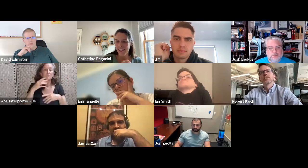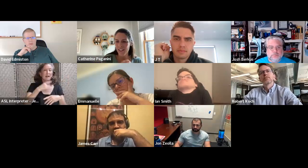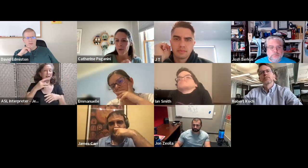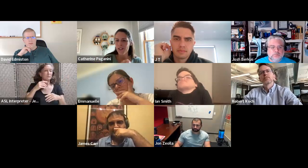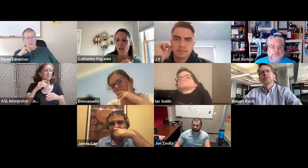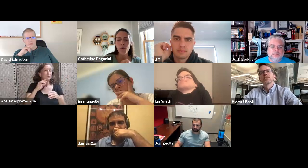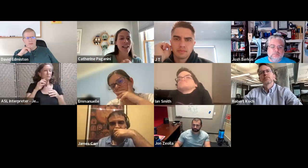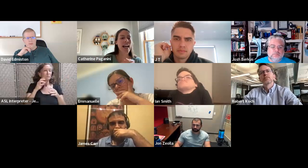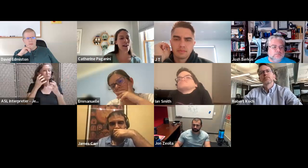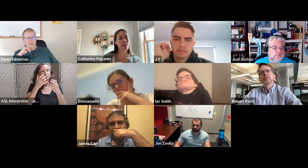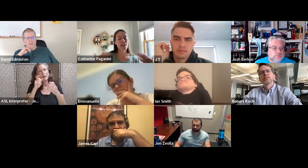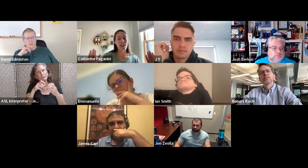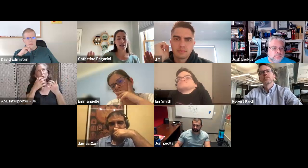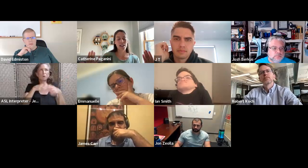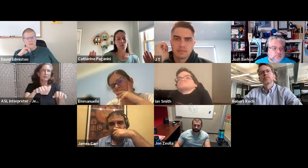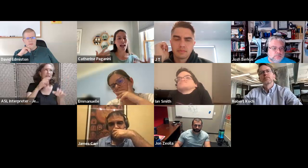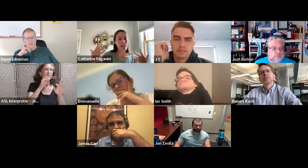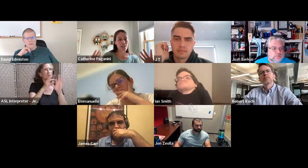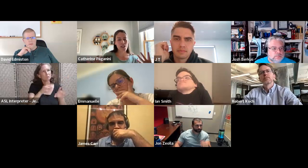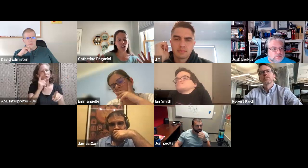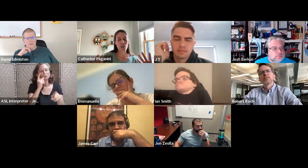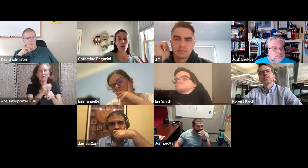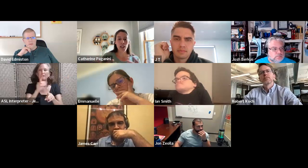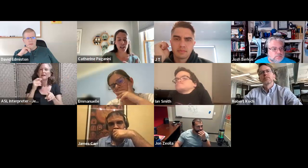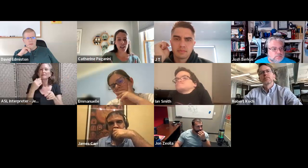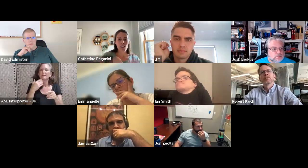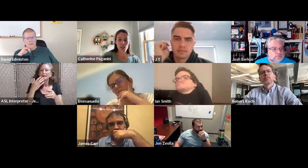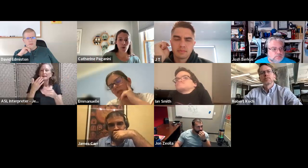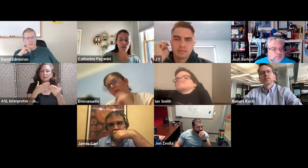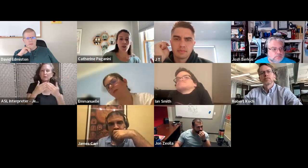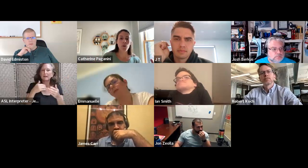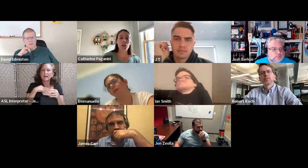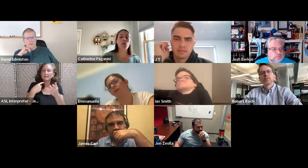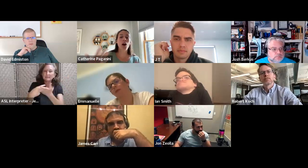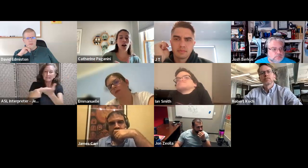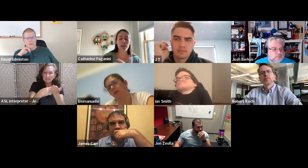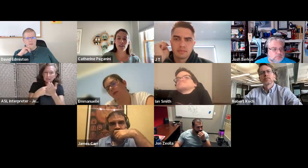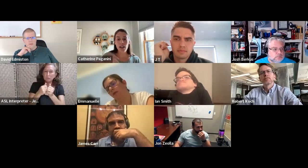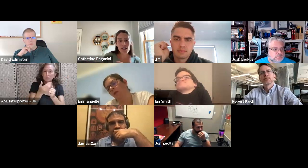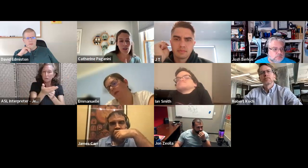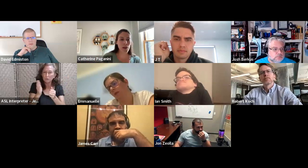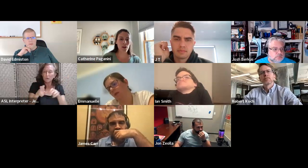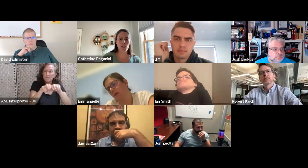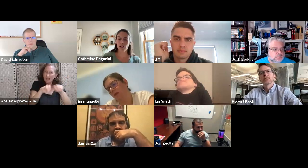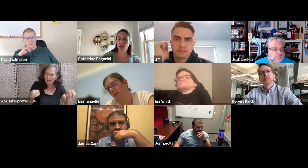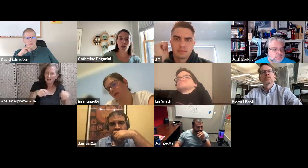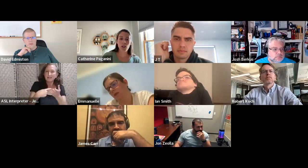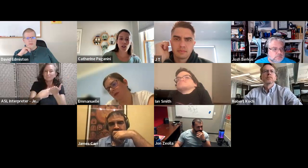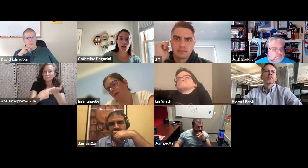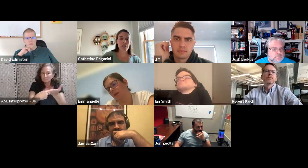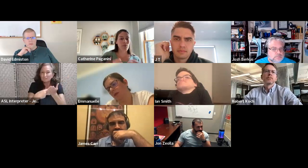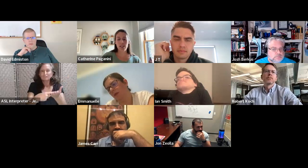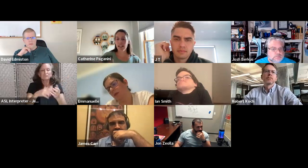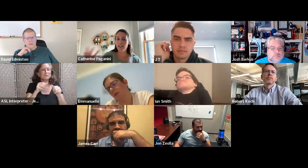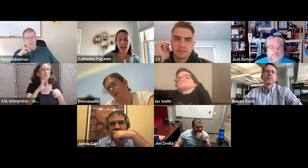have interpreters and so on, but like have a panel discussion with some of you where you discuss about, you